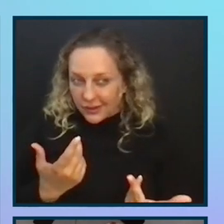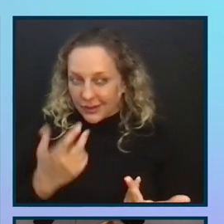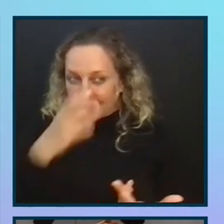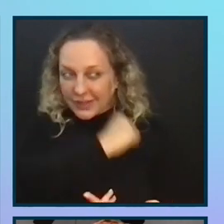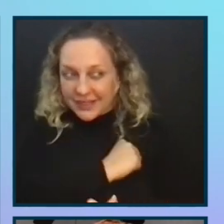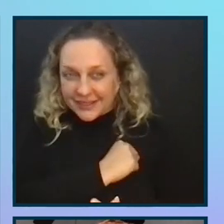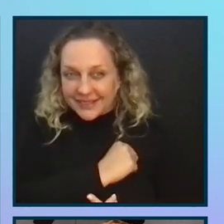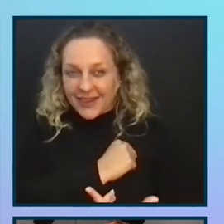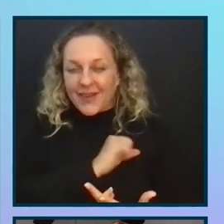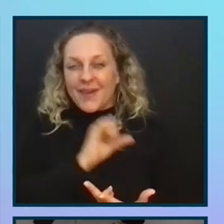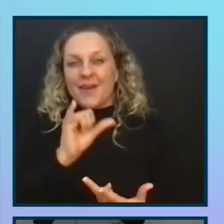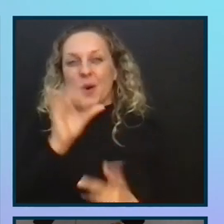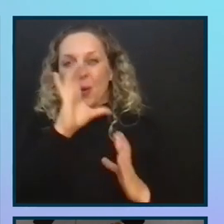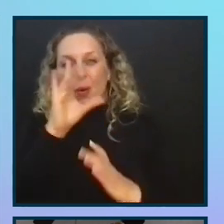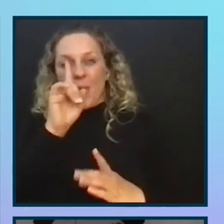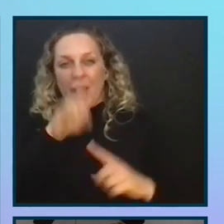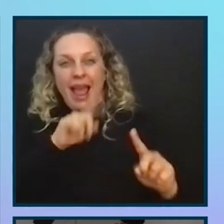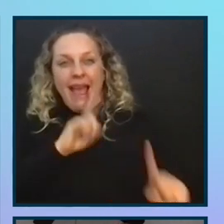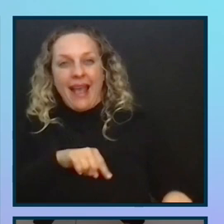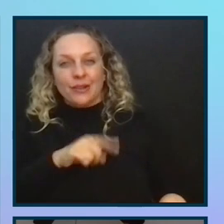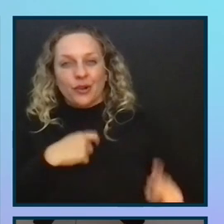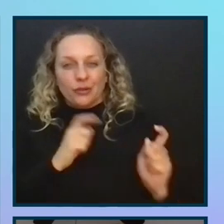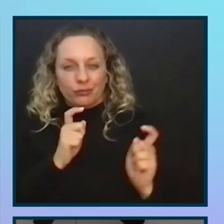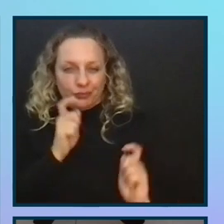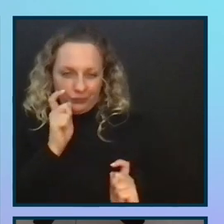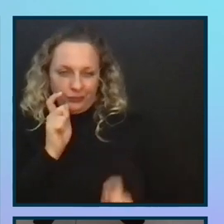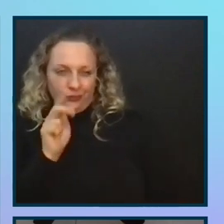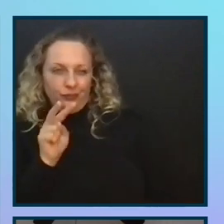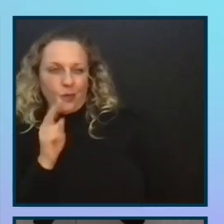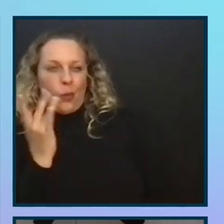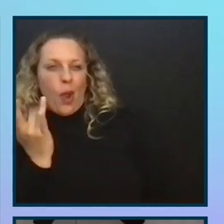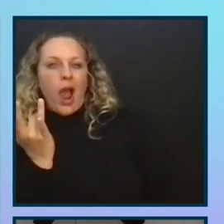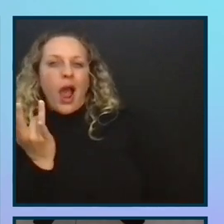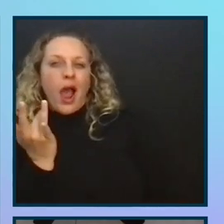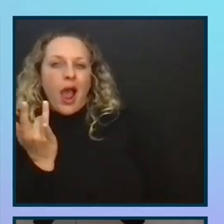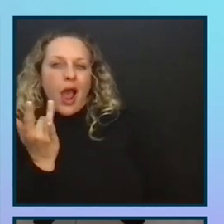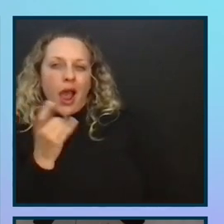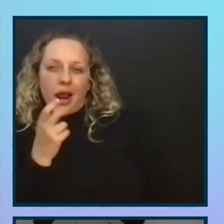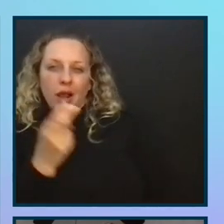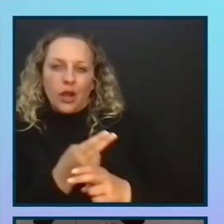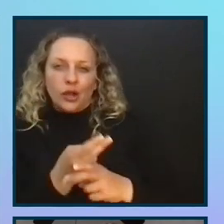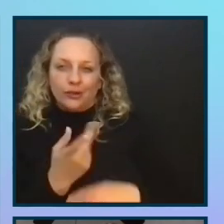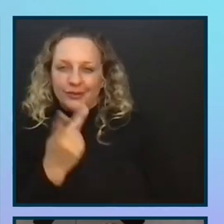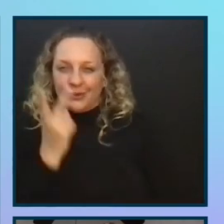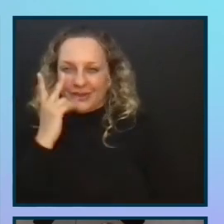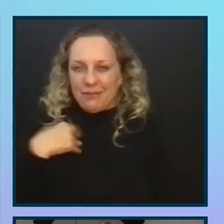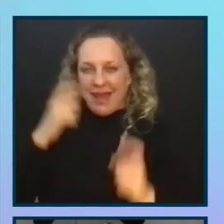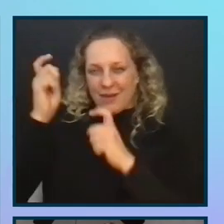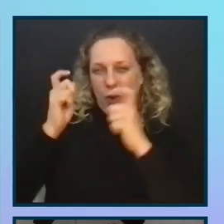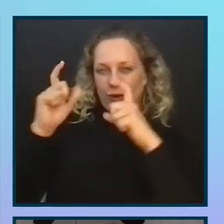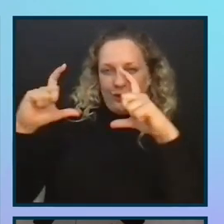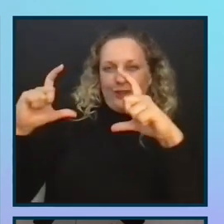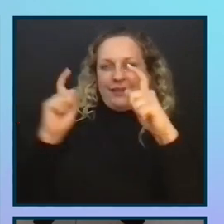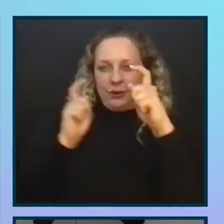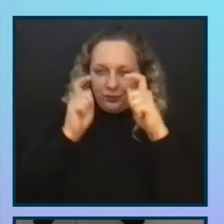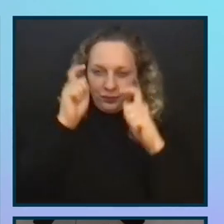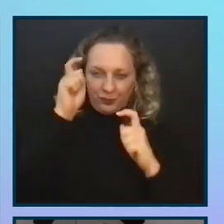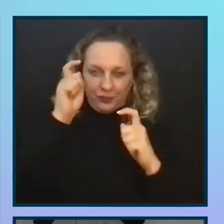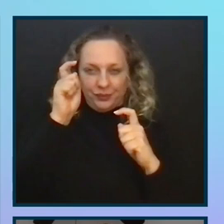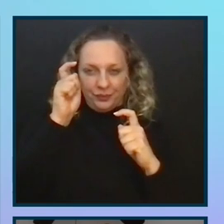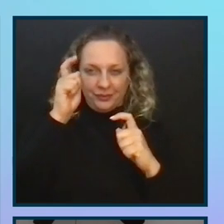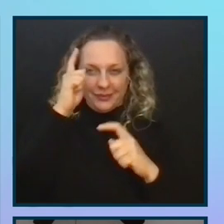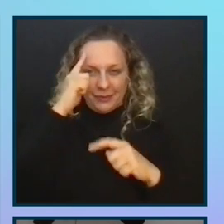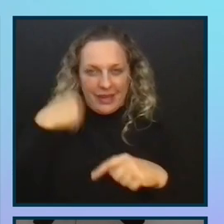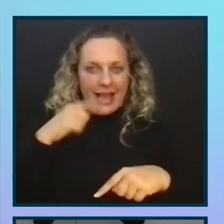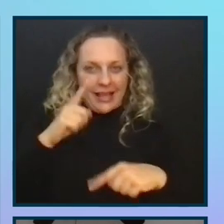The result really made me raise an eyebrow. I had to use an emoji here instead to represent this, since I can't actually raise